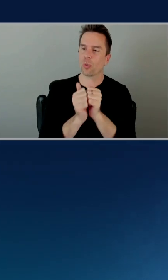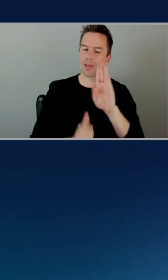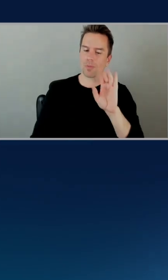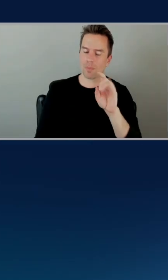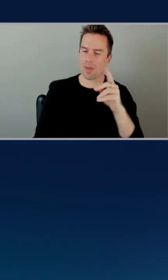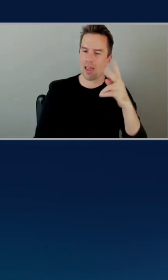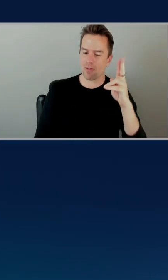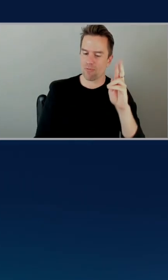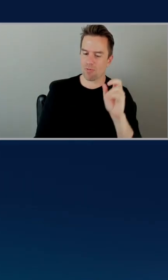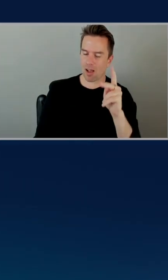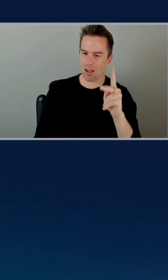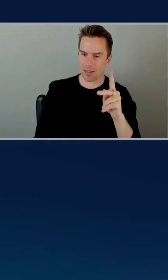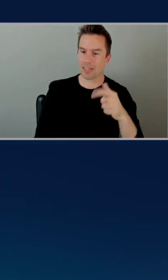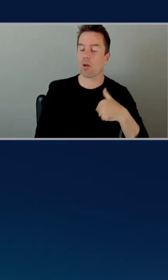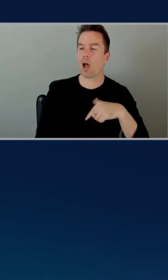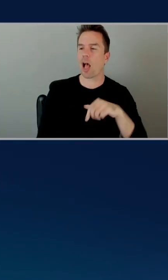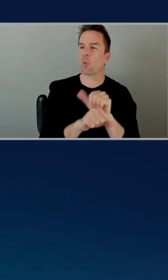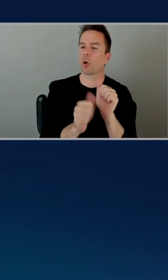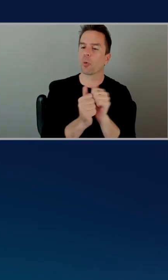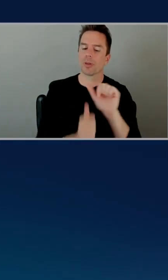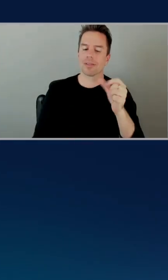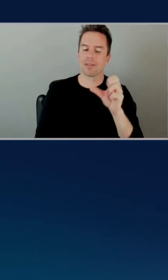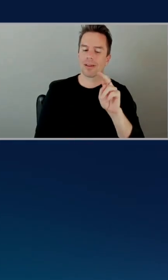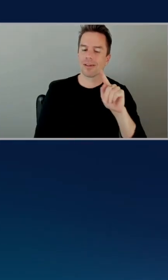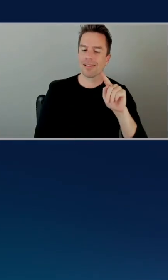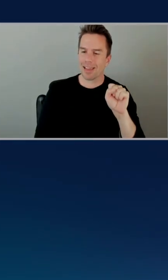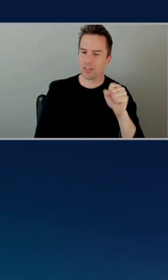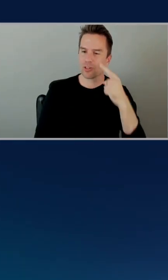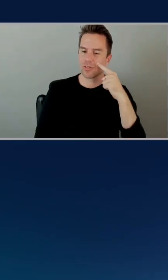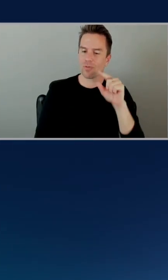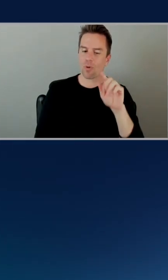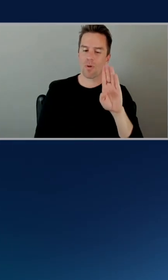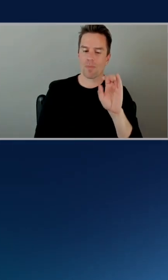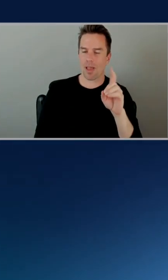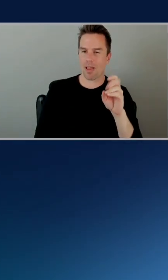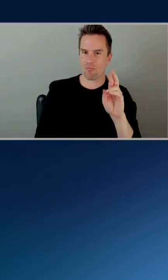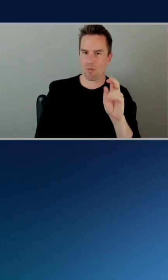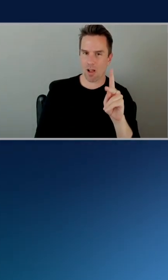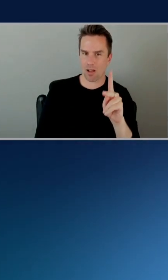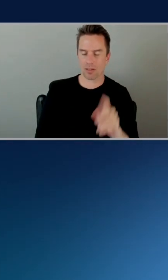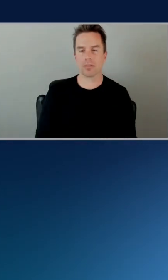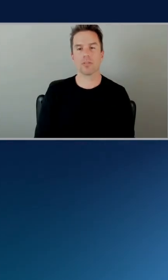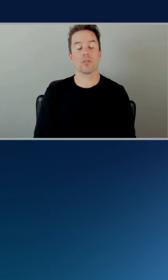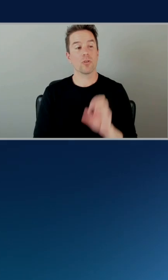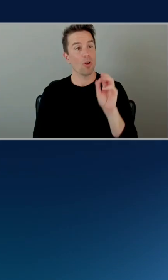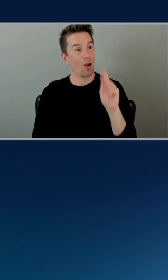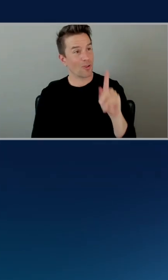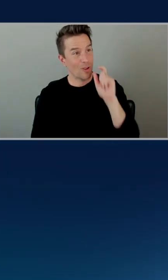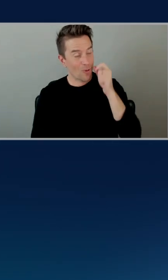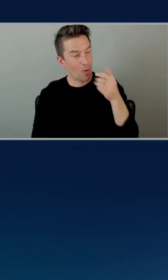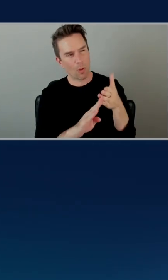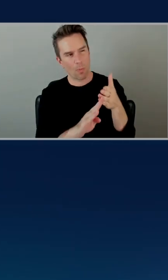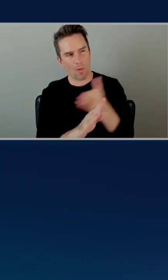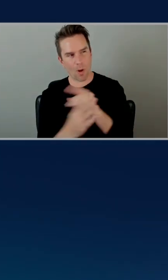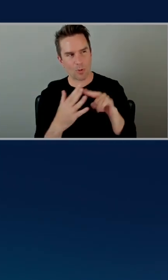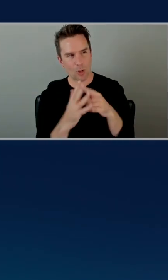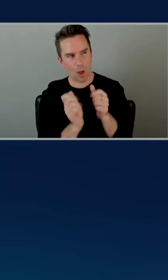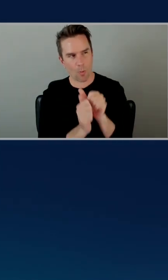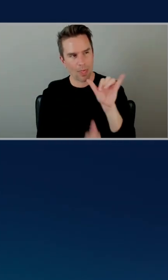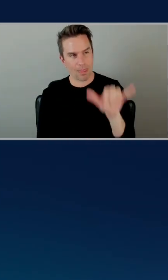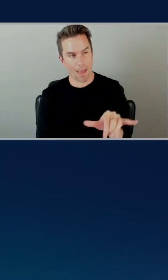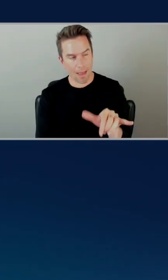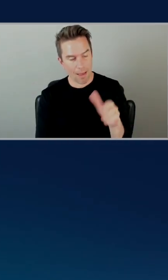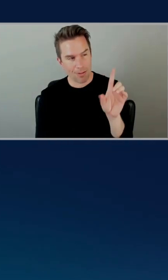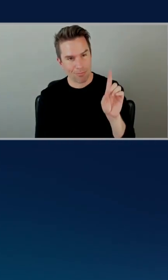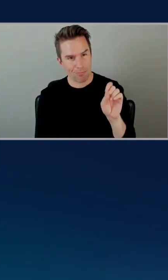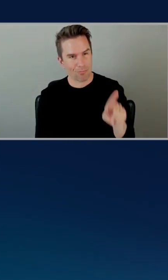let's start with that, John, Okay. if you don't mind. Before we jump into the new cool stuff that we were going to get into, Sure. where